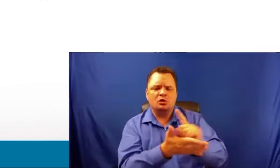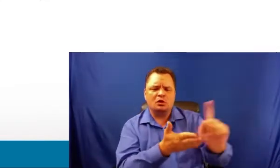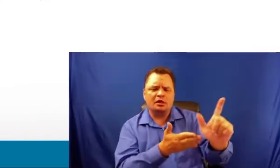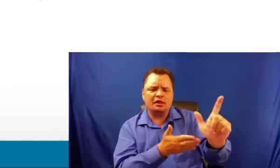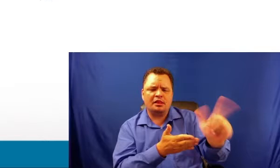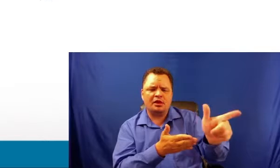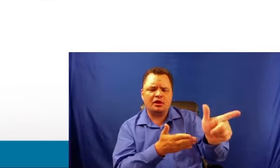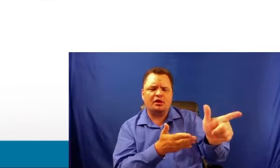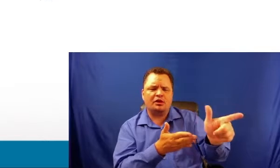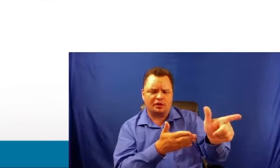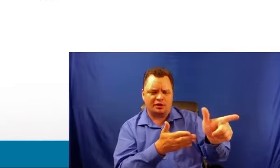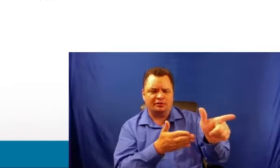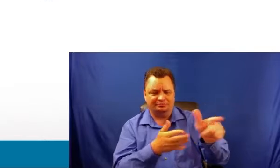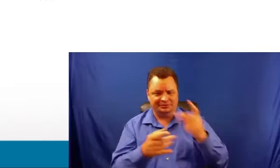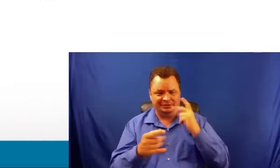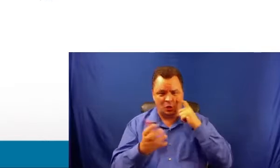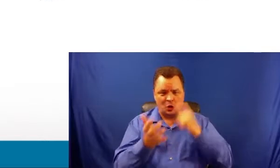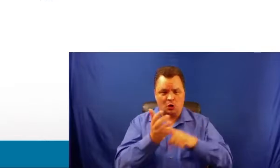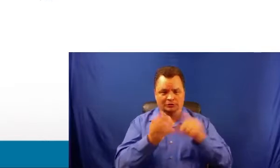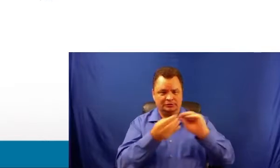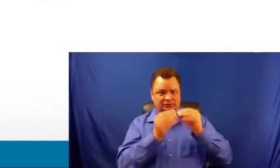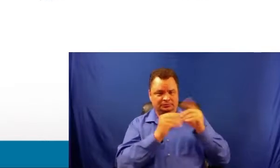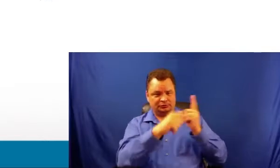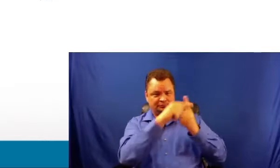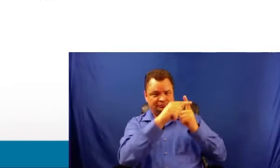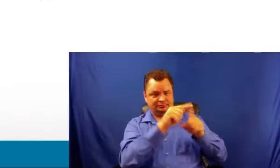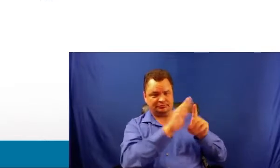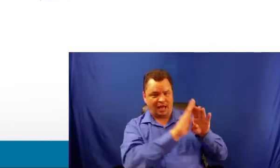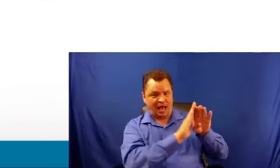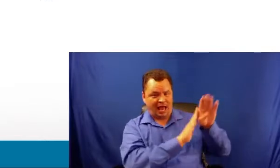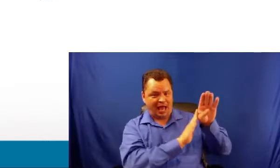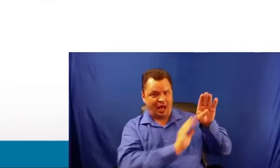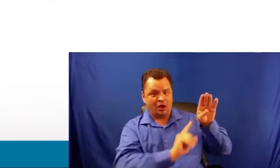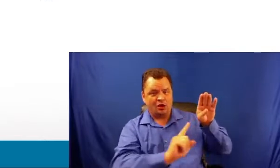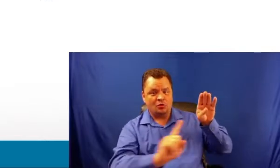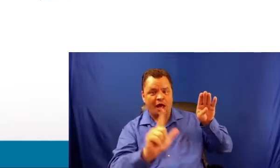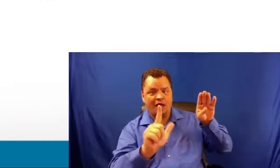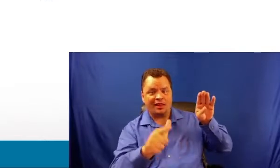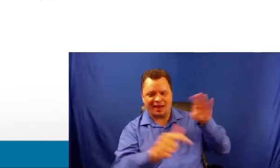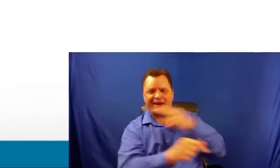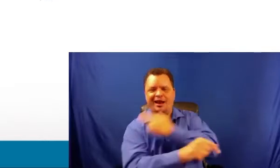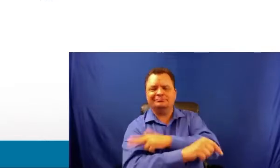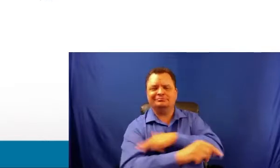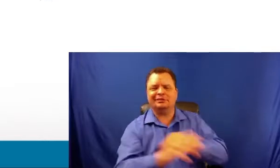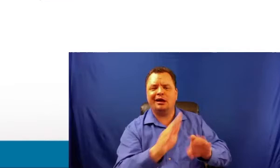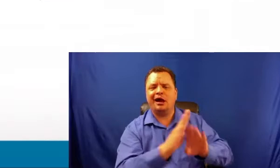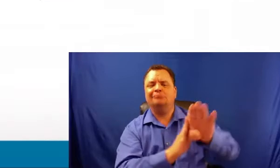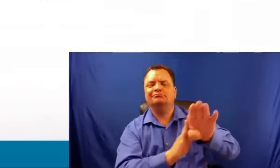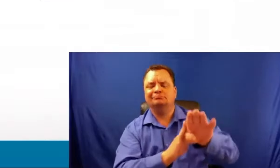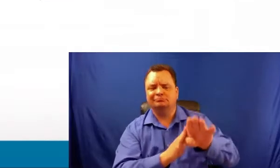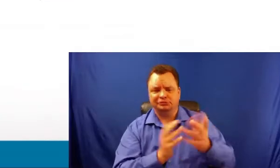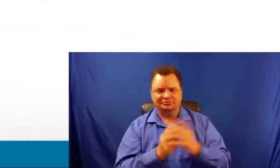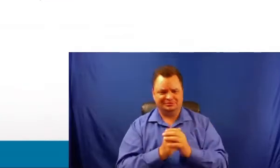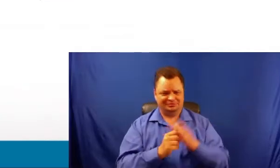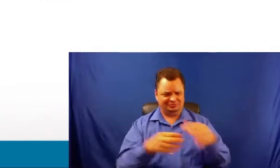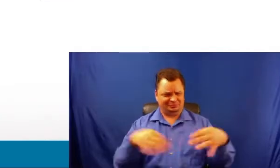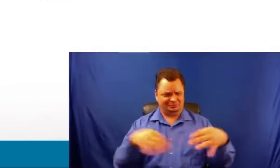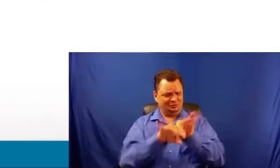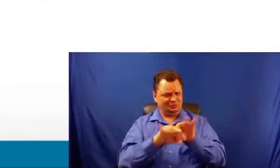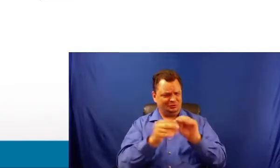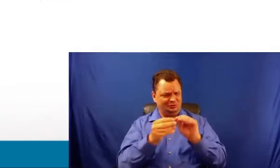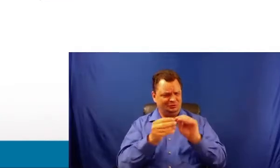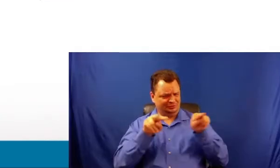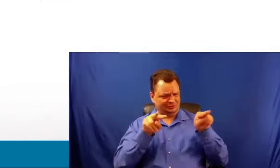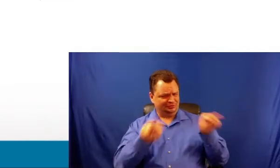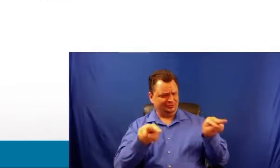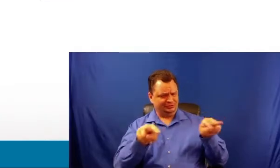cases. And again, in a way, it's our most accurate data point when we have people admitted for COVID. So we know that we're never fully detecting all the cases, but we